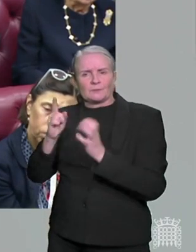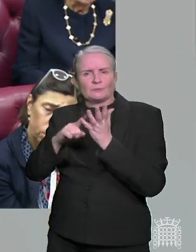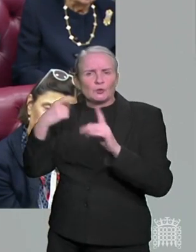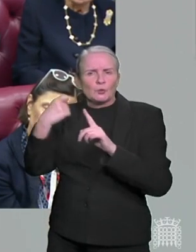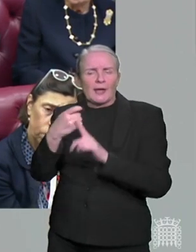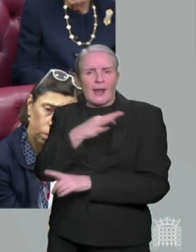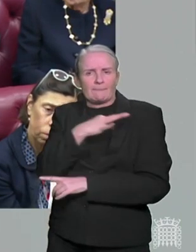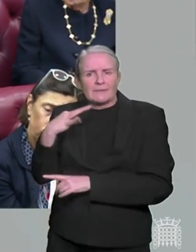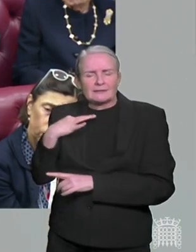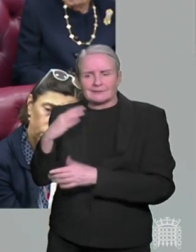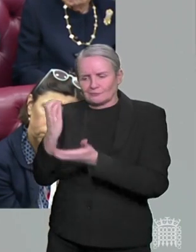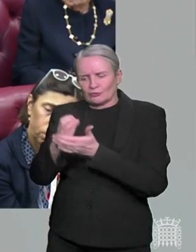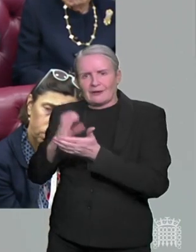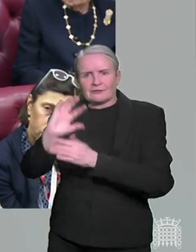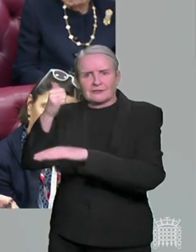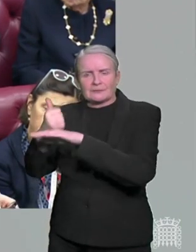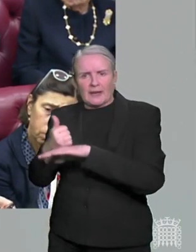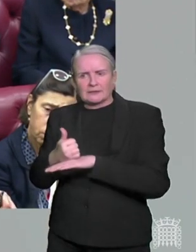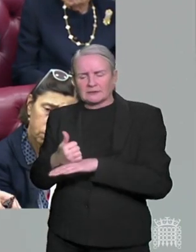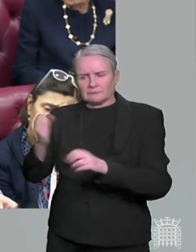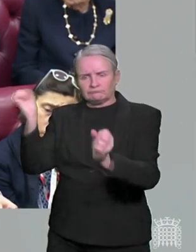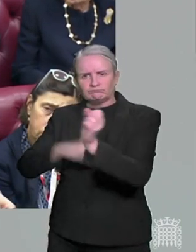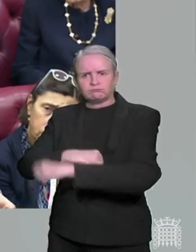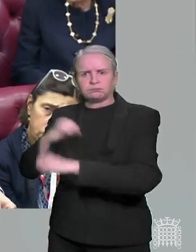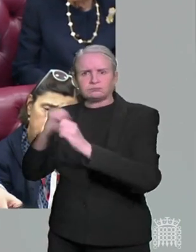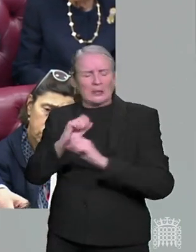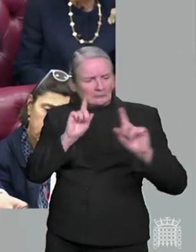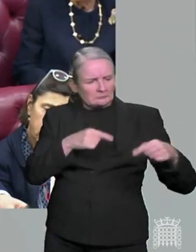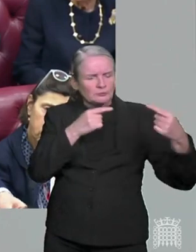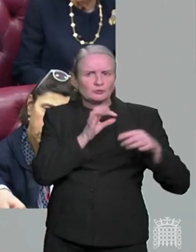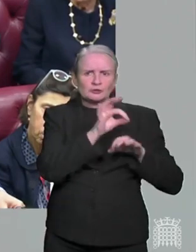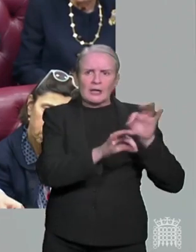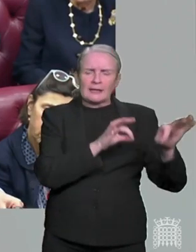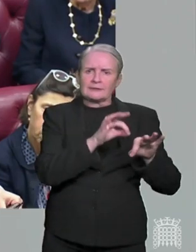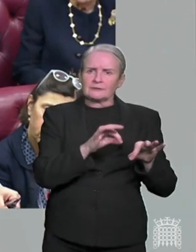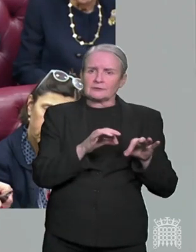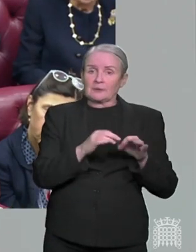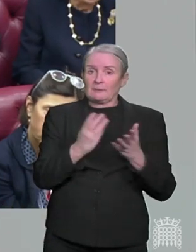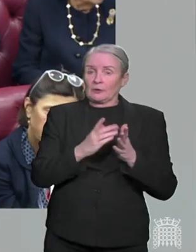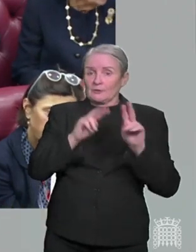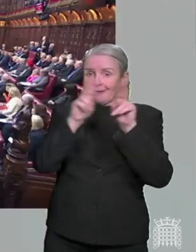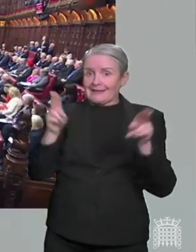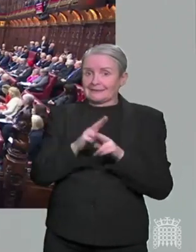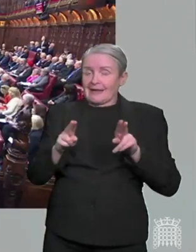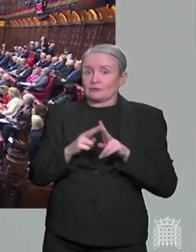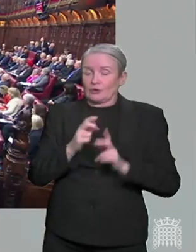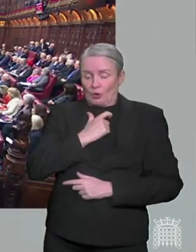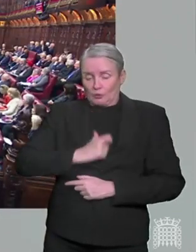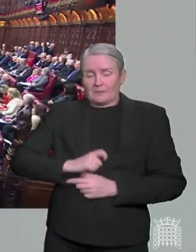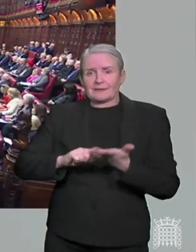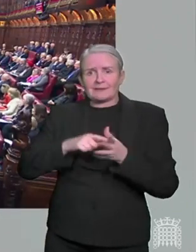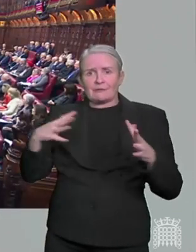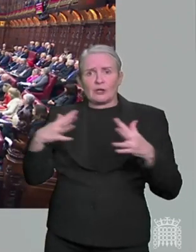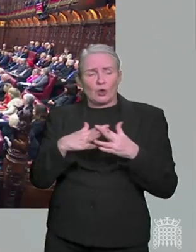to do that as part of the very important process that we go through to judge whether they are in compliance with international humanitarian law. Is my noble friend the